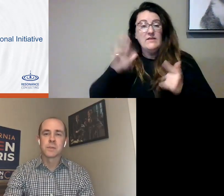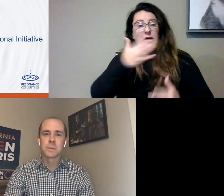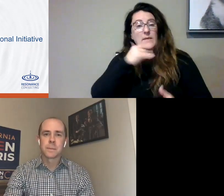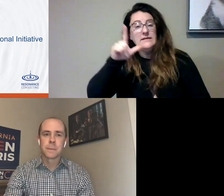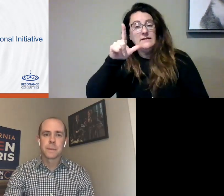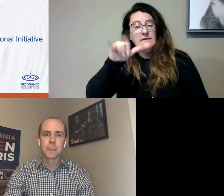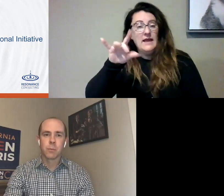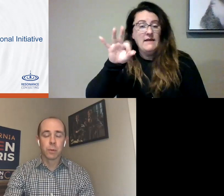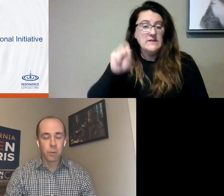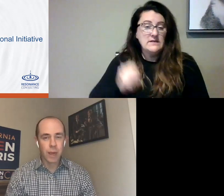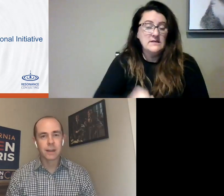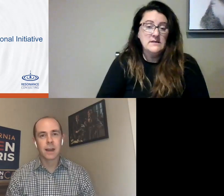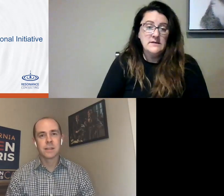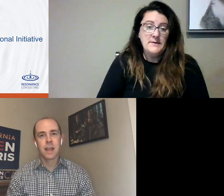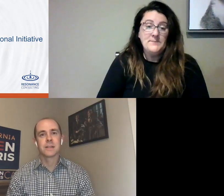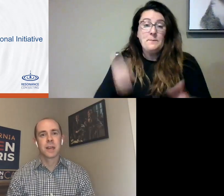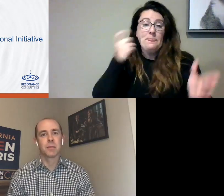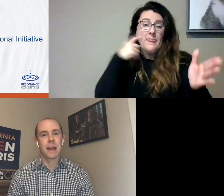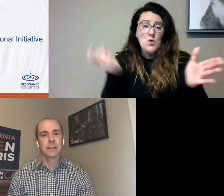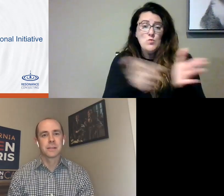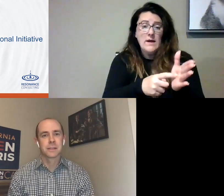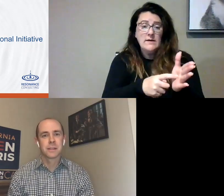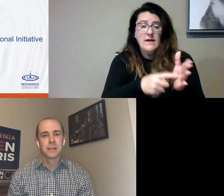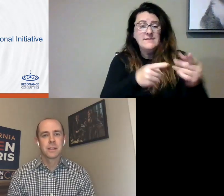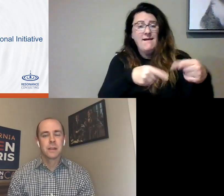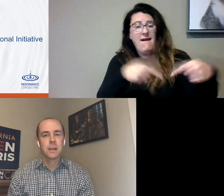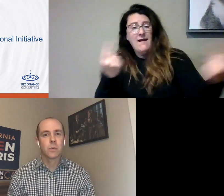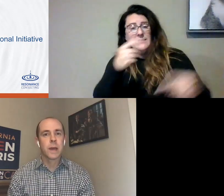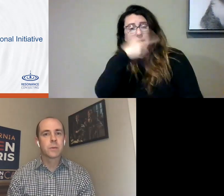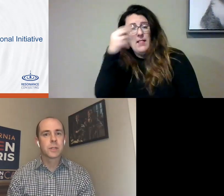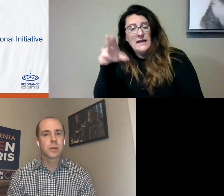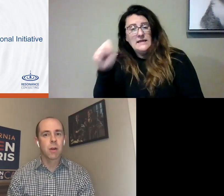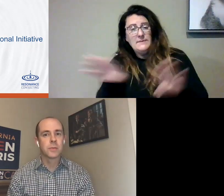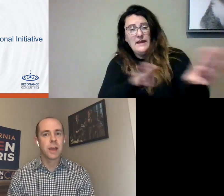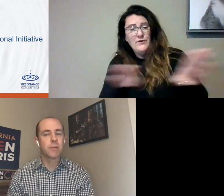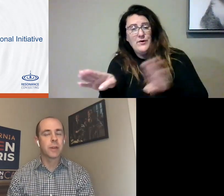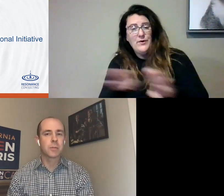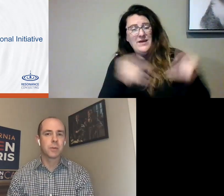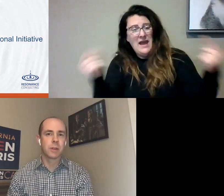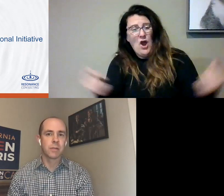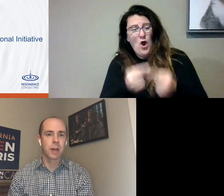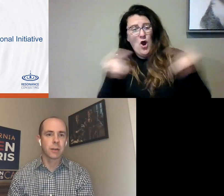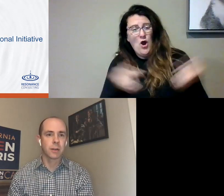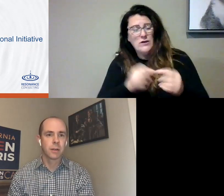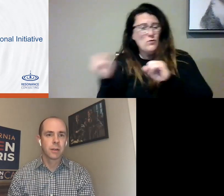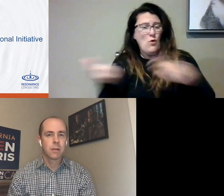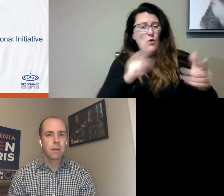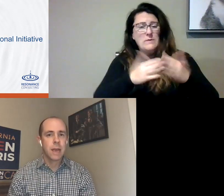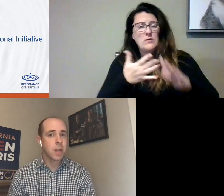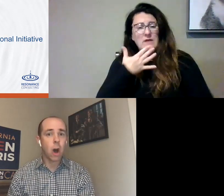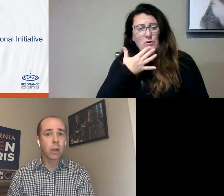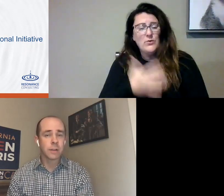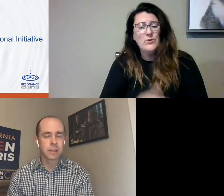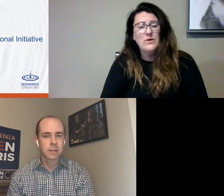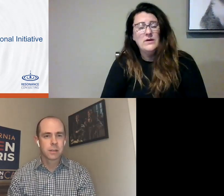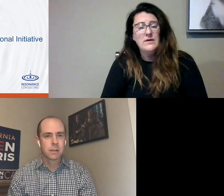best lives? Will we recognize anti-Blackness in the way in which it harms every community of color